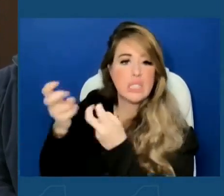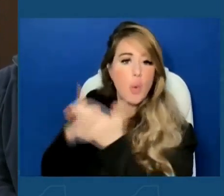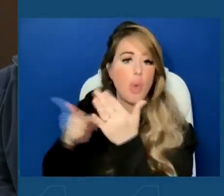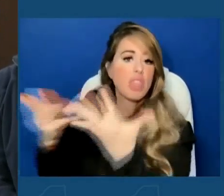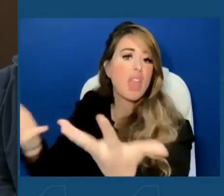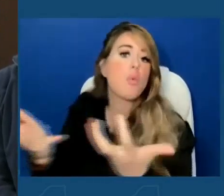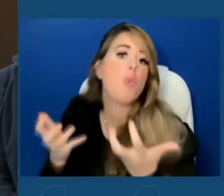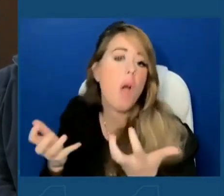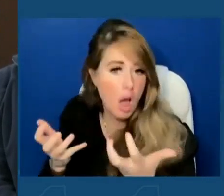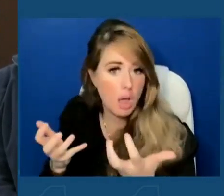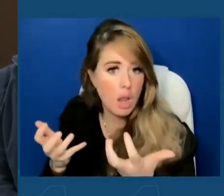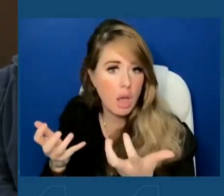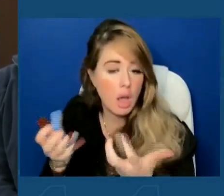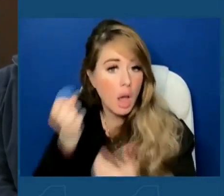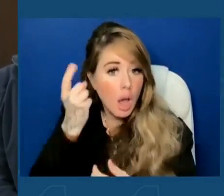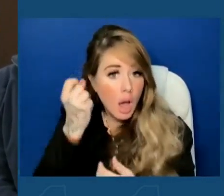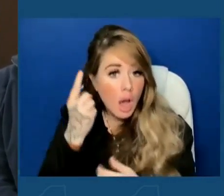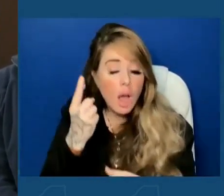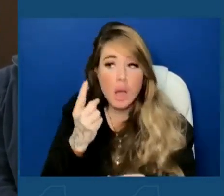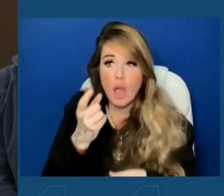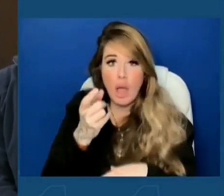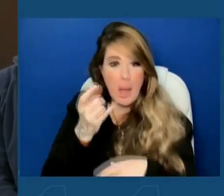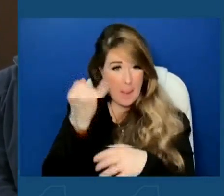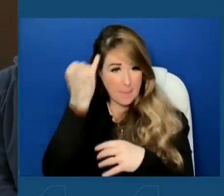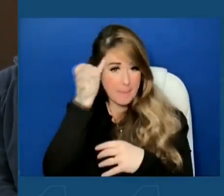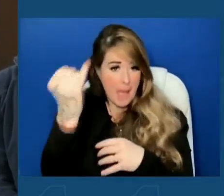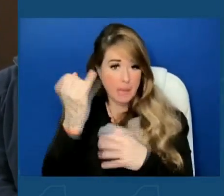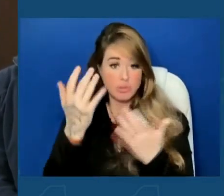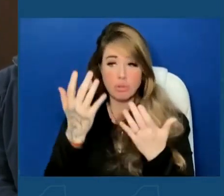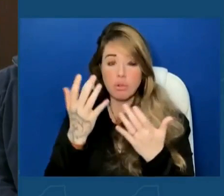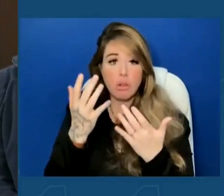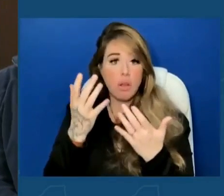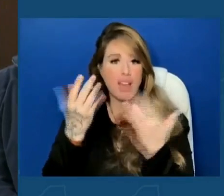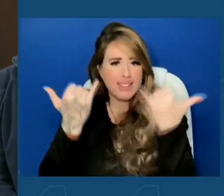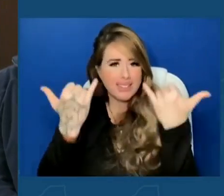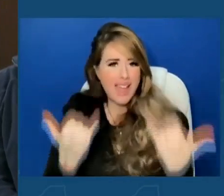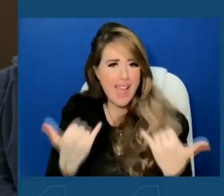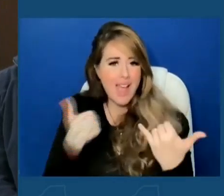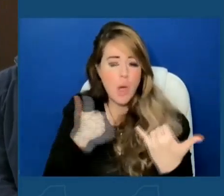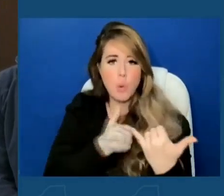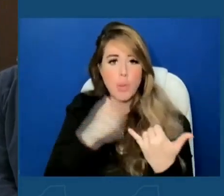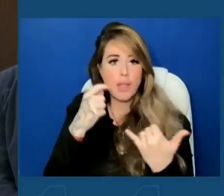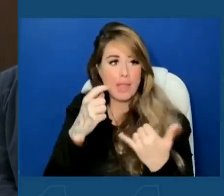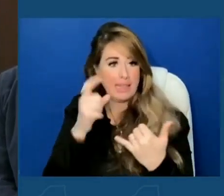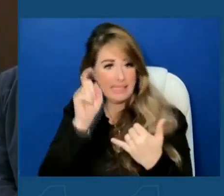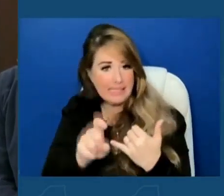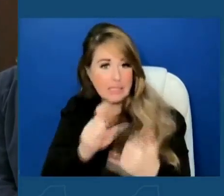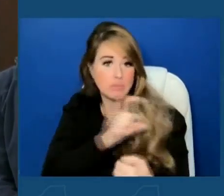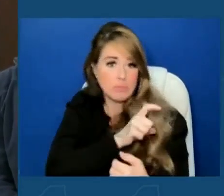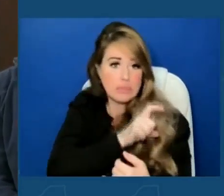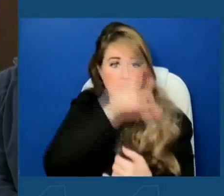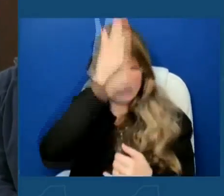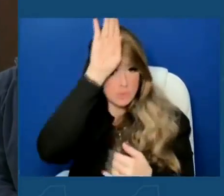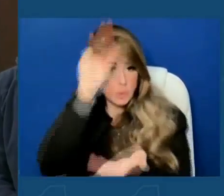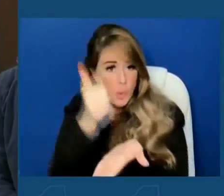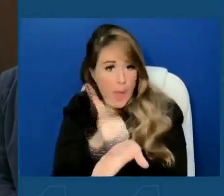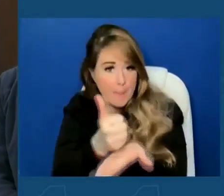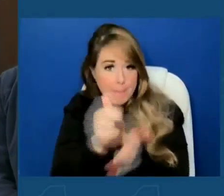potentially putting those services at risk in the communities where they are looting.